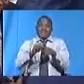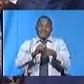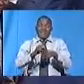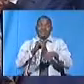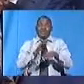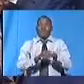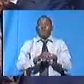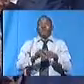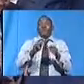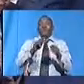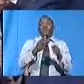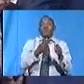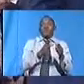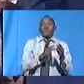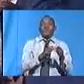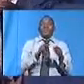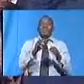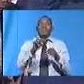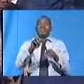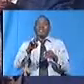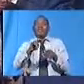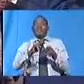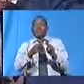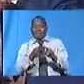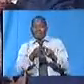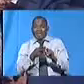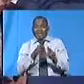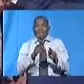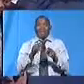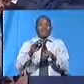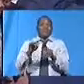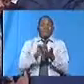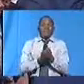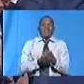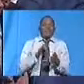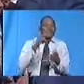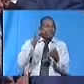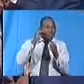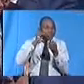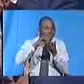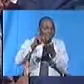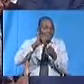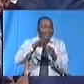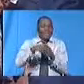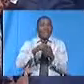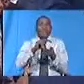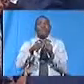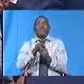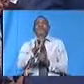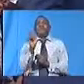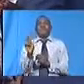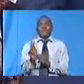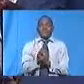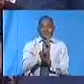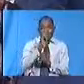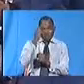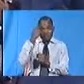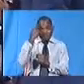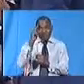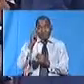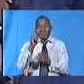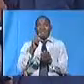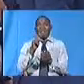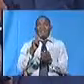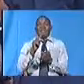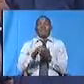serial numbers? And if they did they observe how those duplicate serial numbers were used